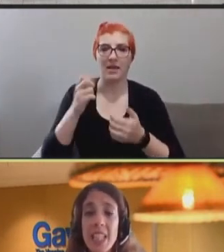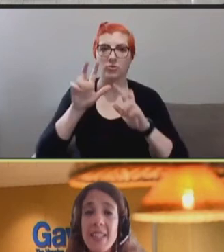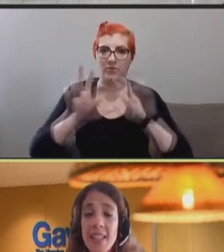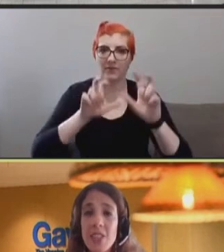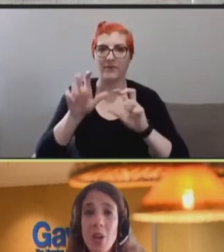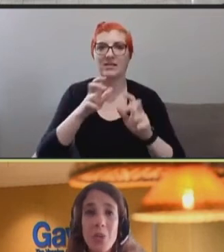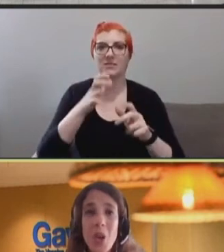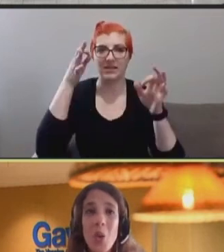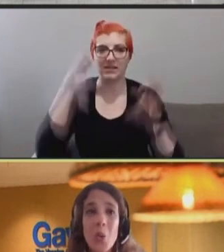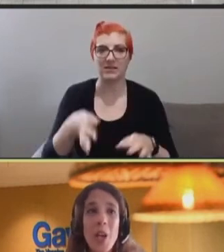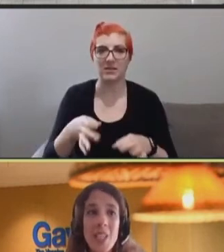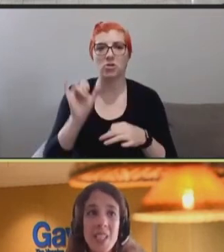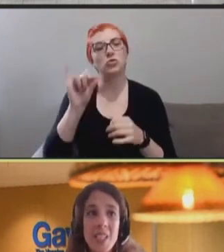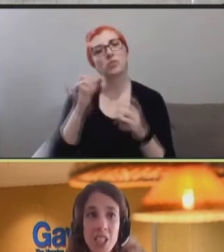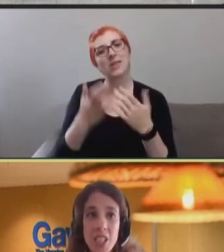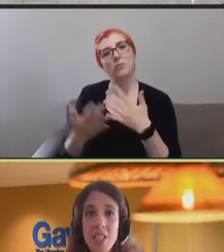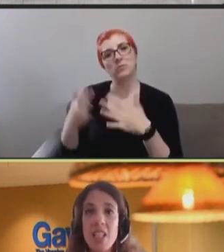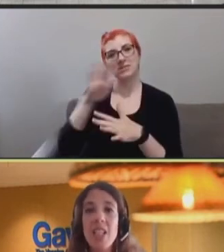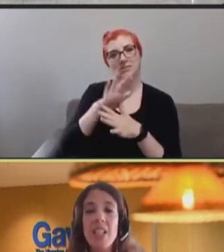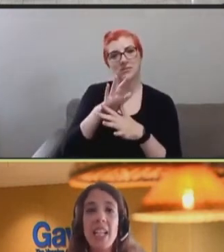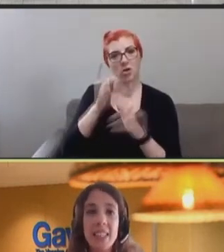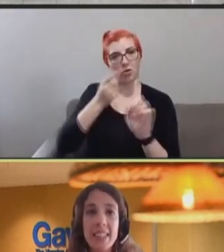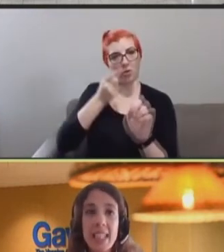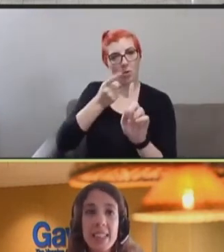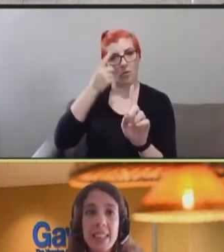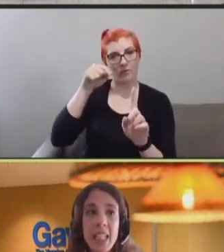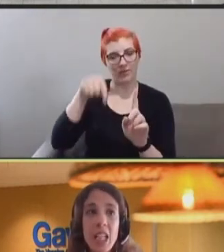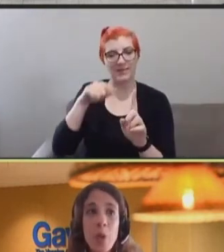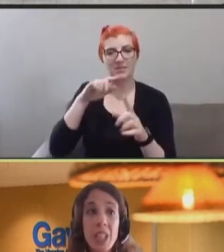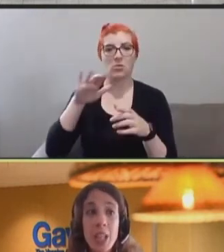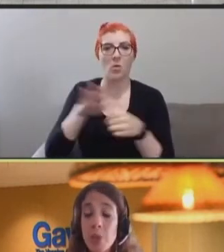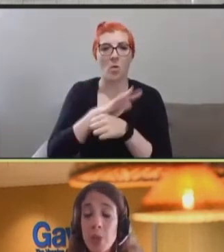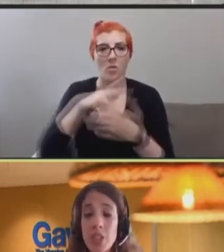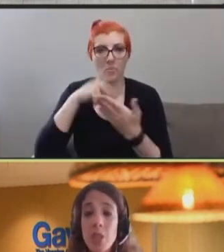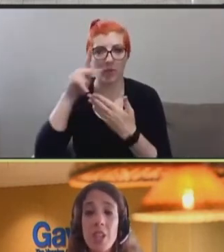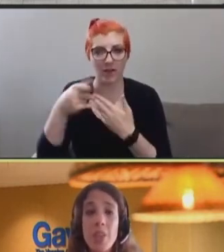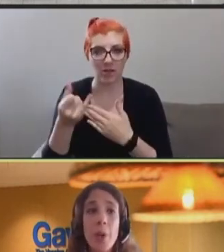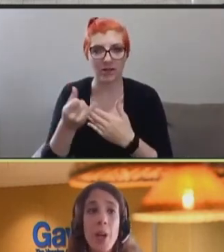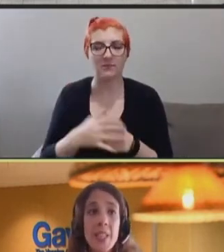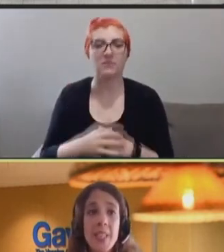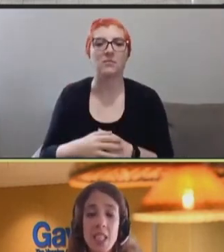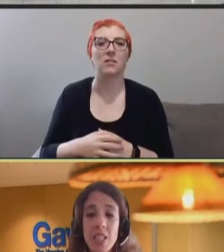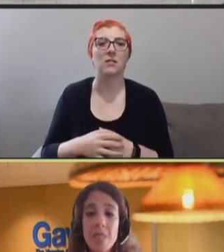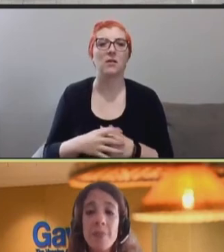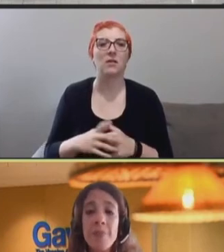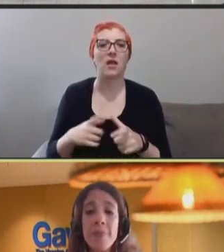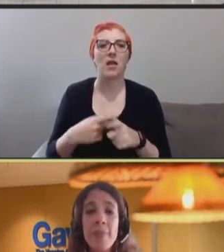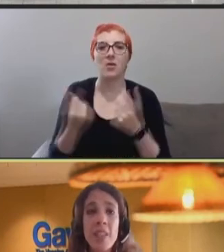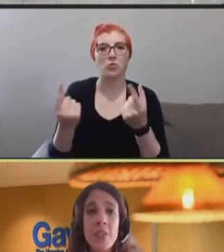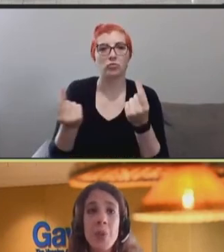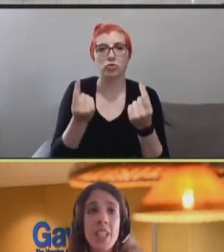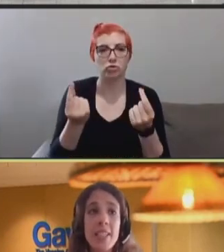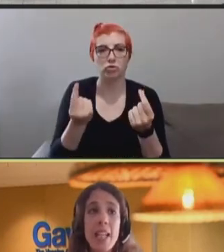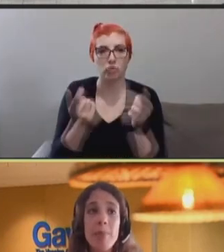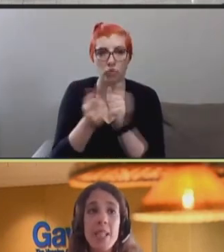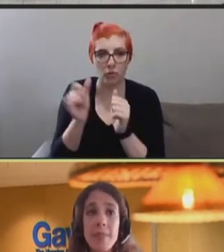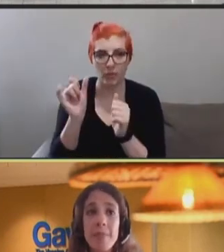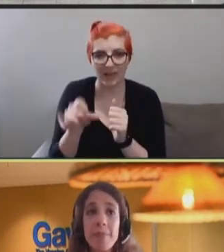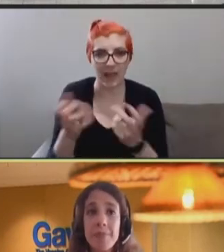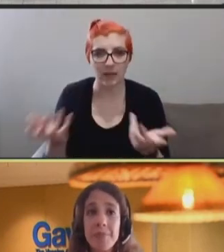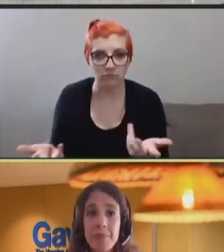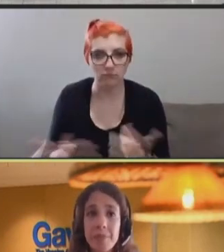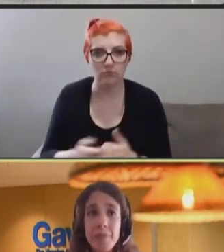primary intent of the whole prioritization exercise. But then what was done with the prioritization? So next slide,